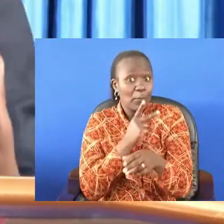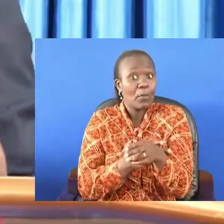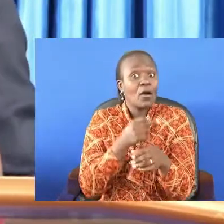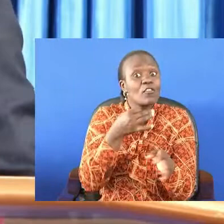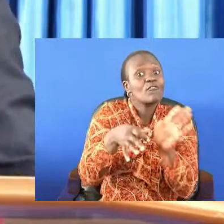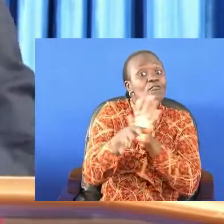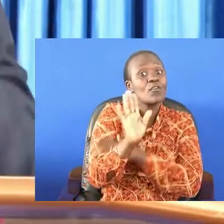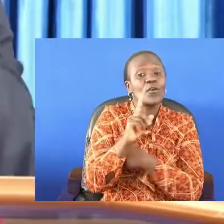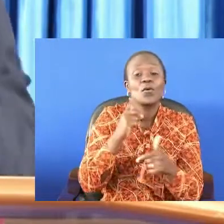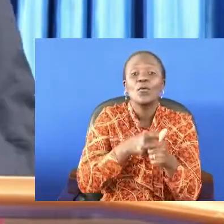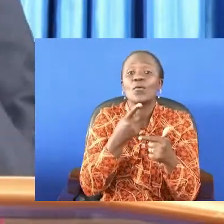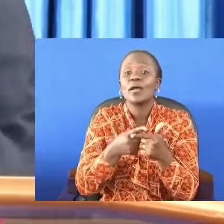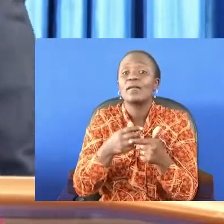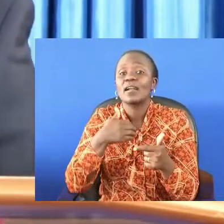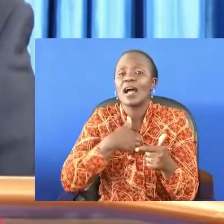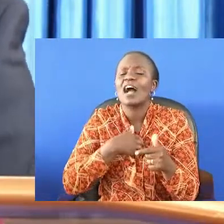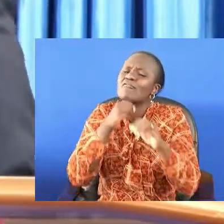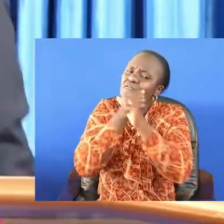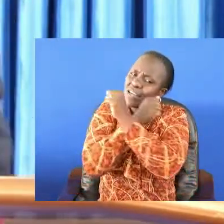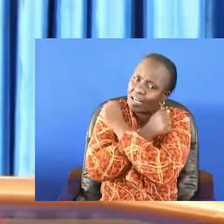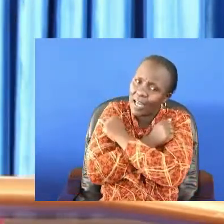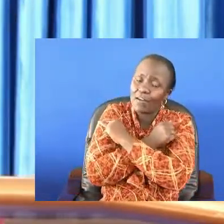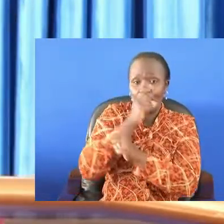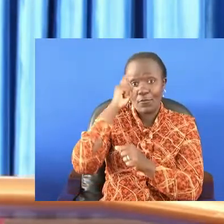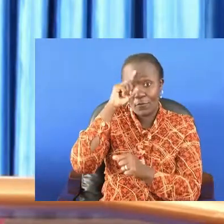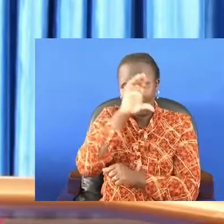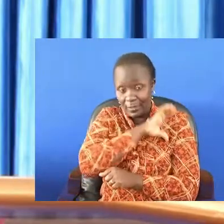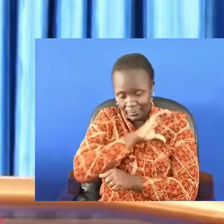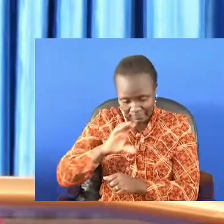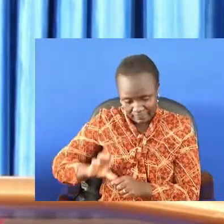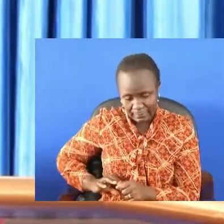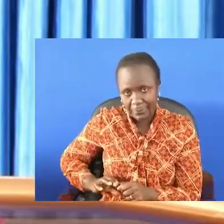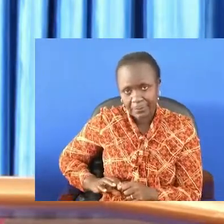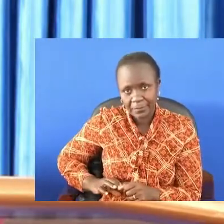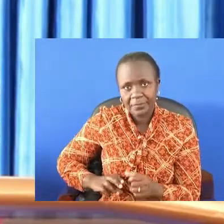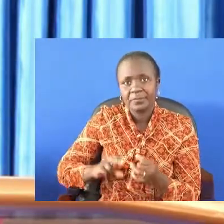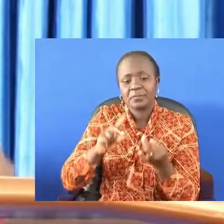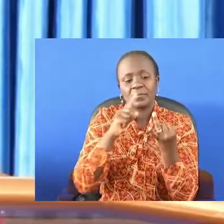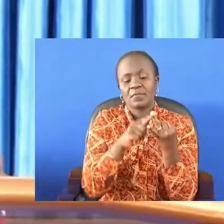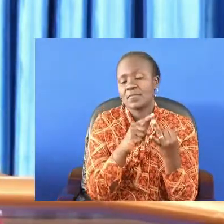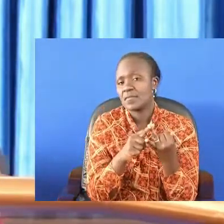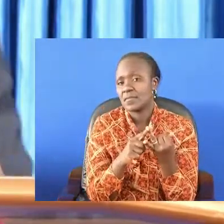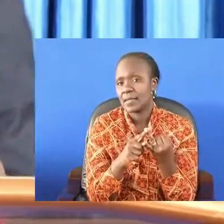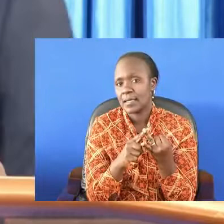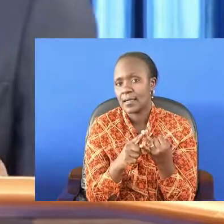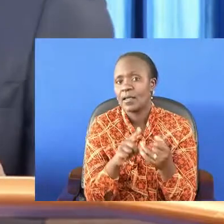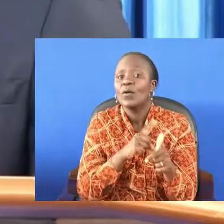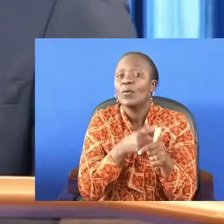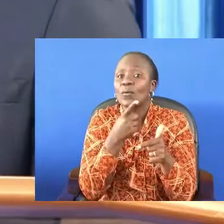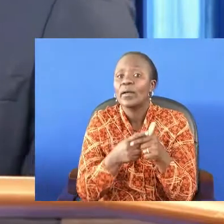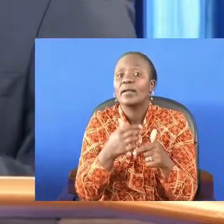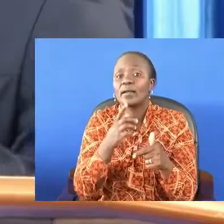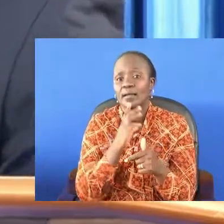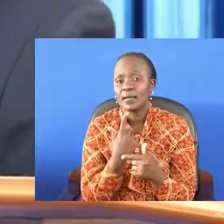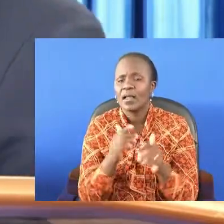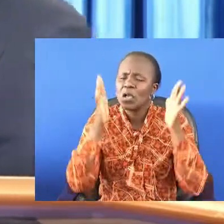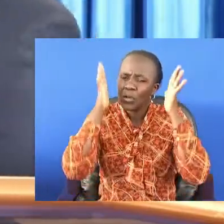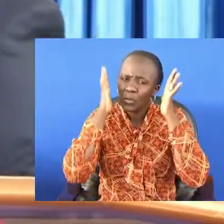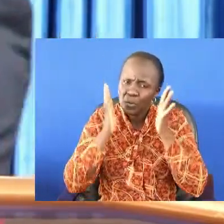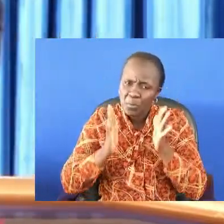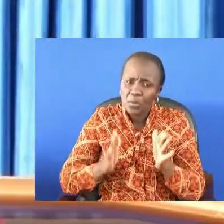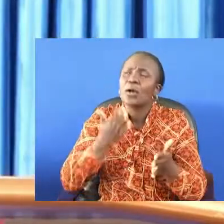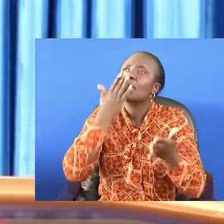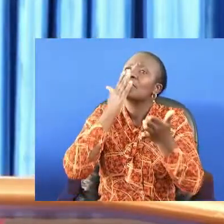of God is when one has passion for Christ. The second thing is when one has